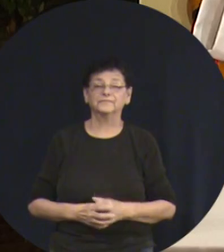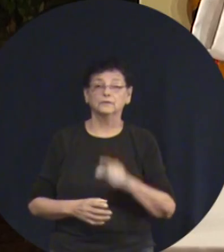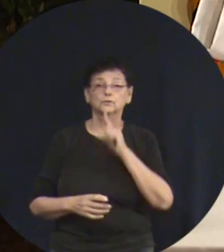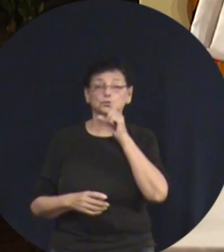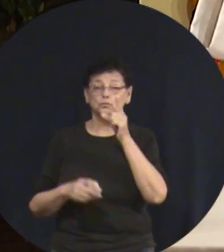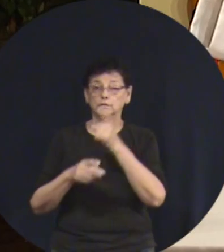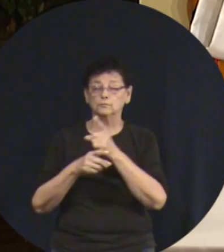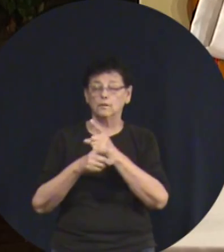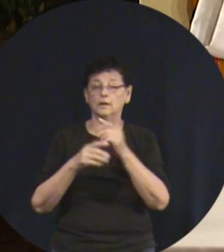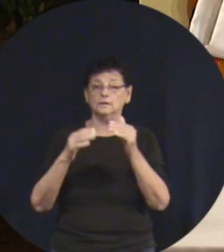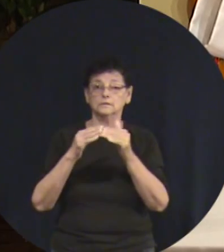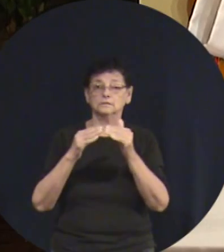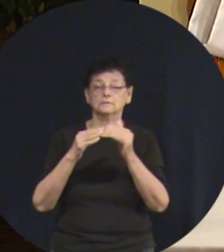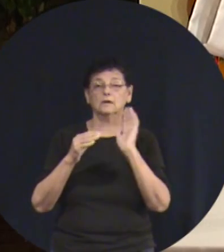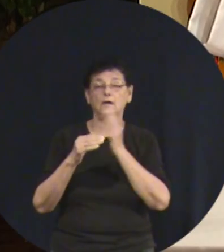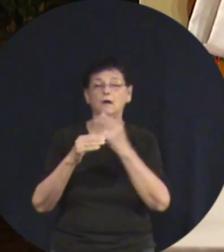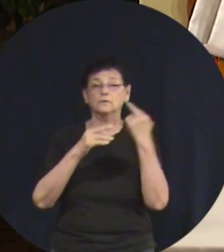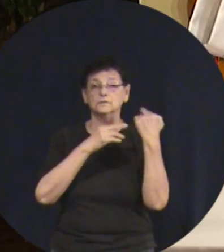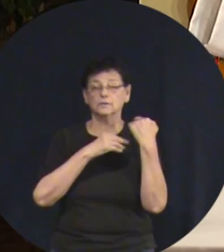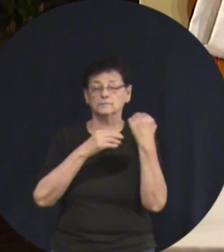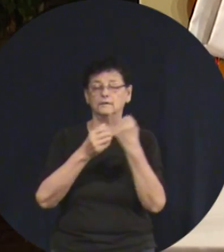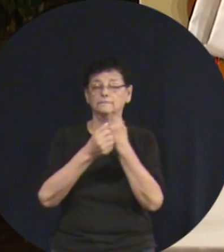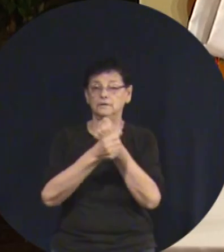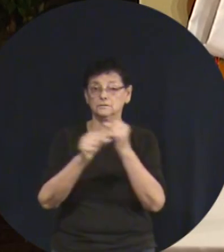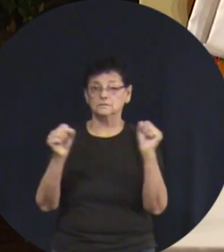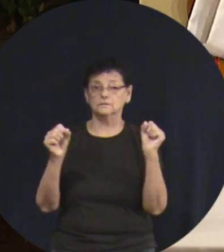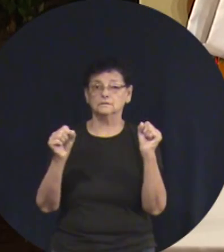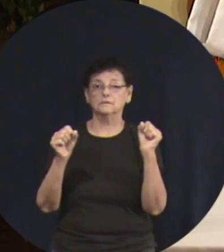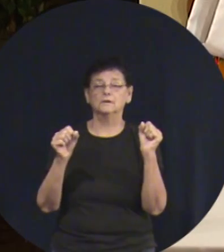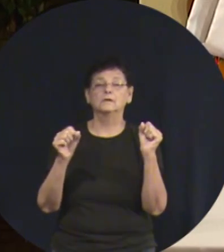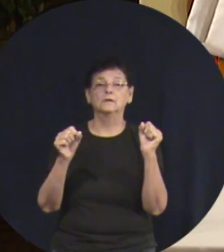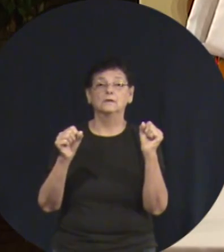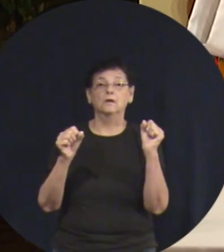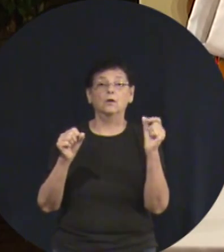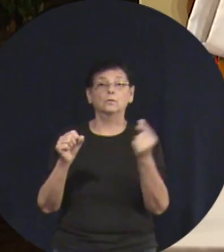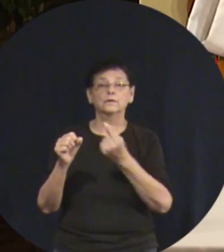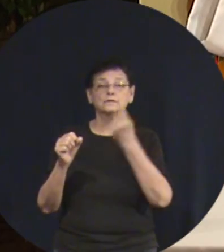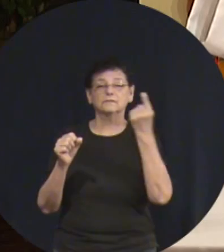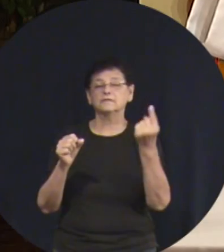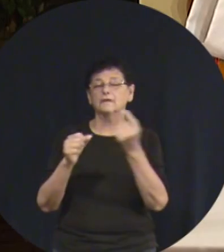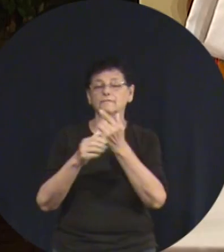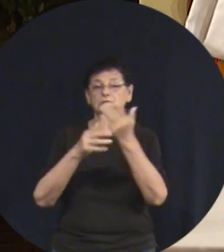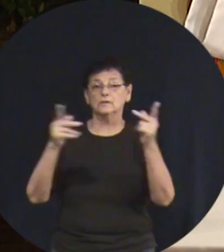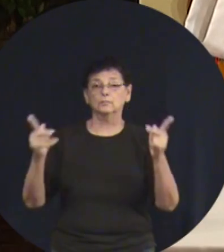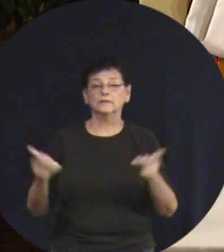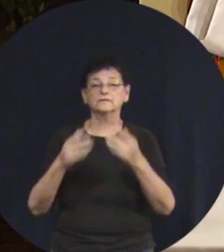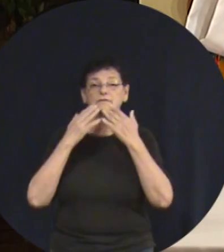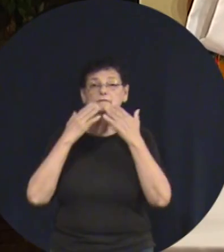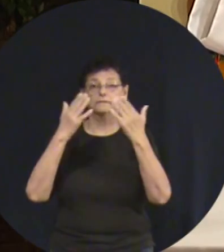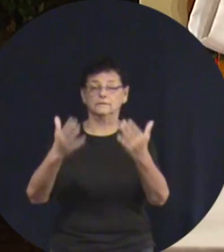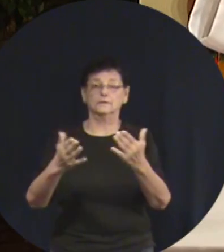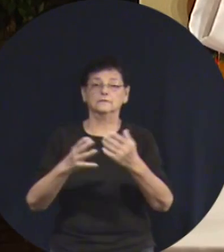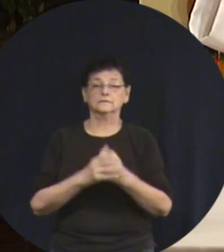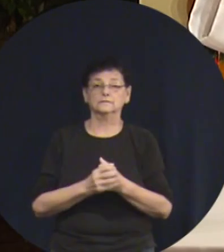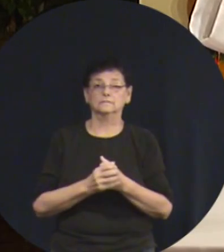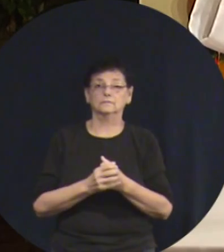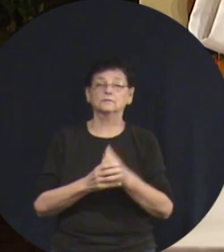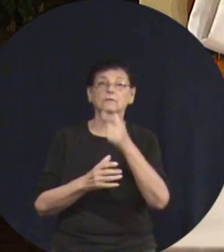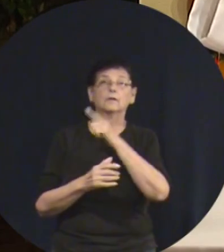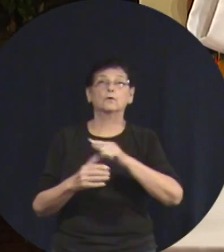It is truly right and just, our duty and our salvation, always and everywhere to give you